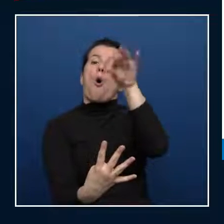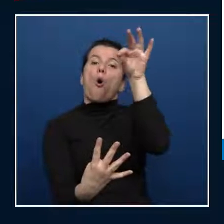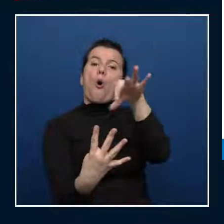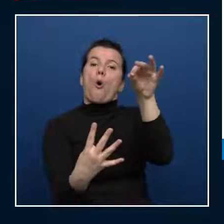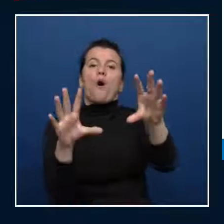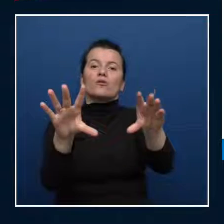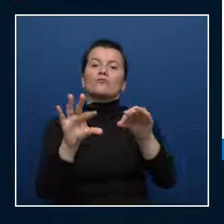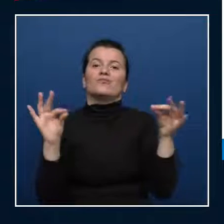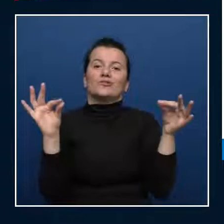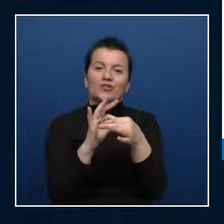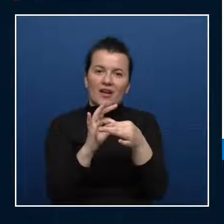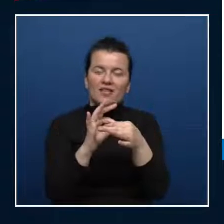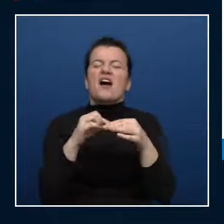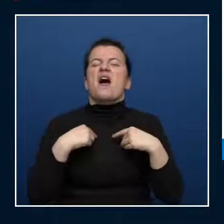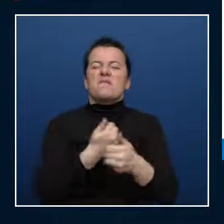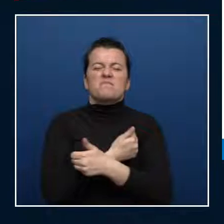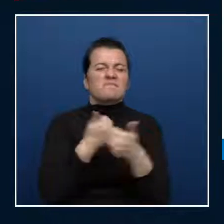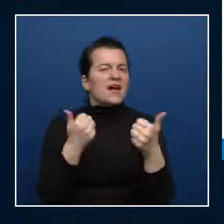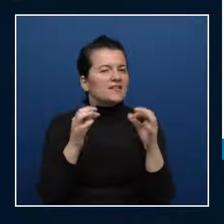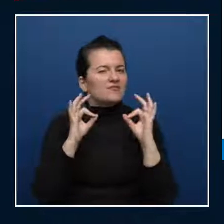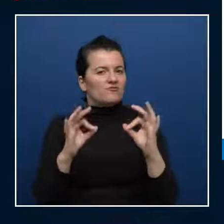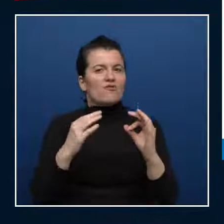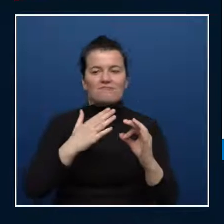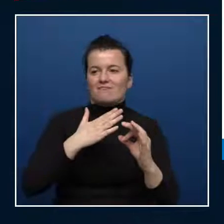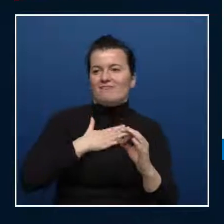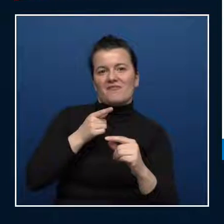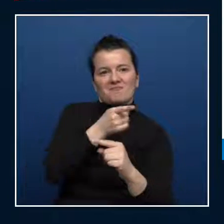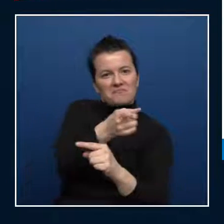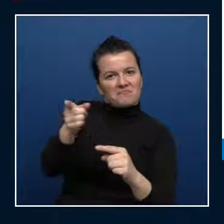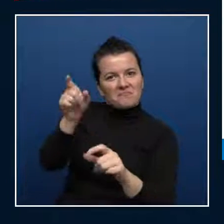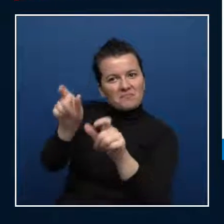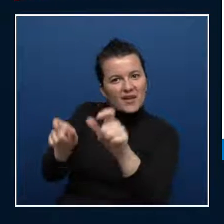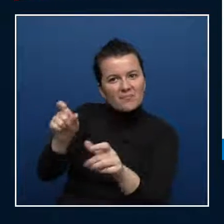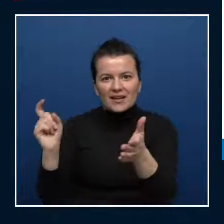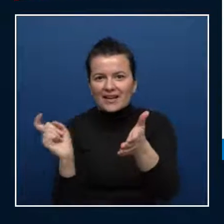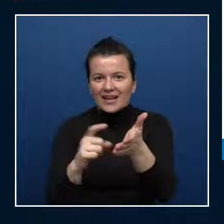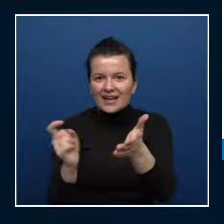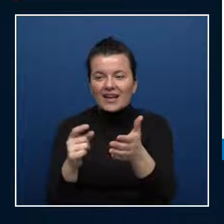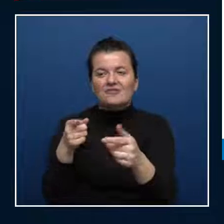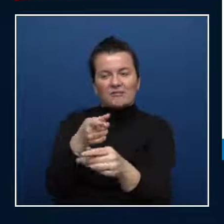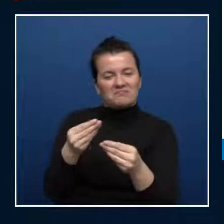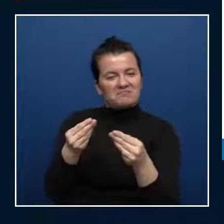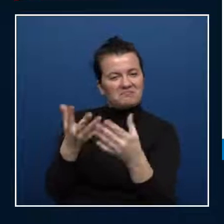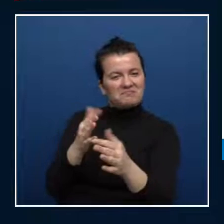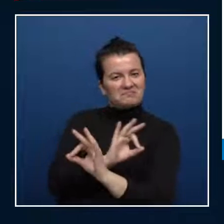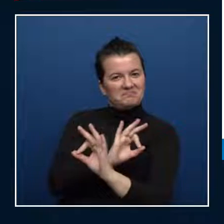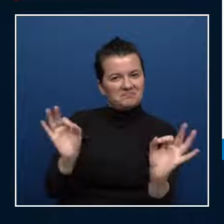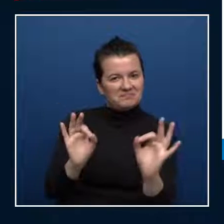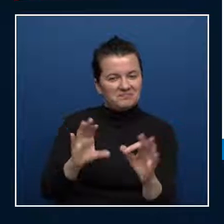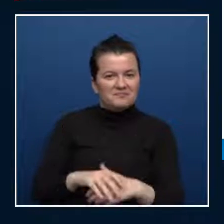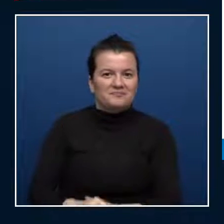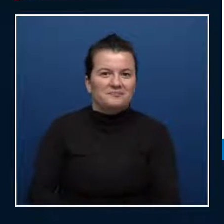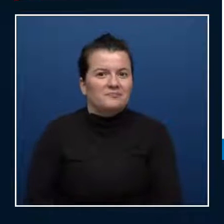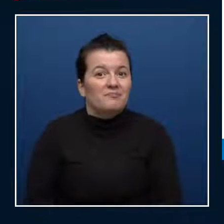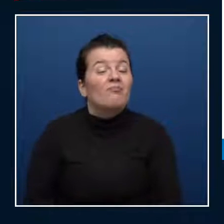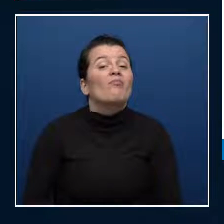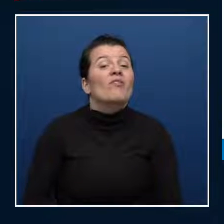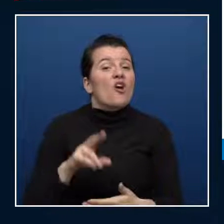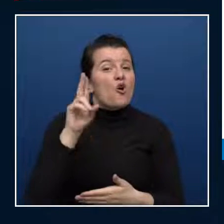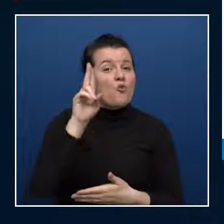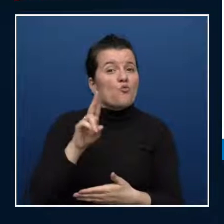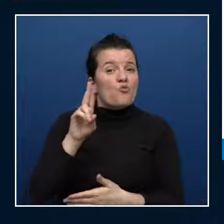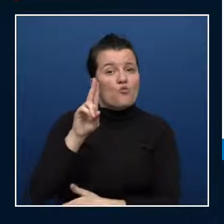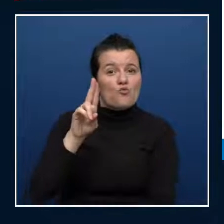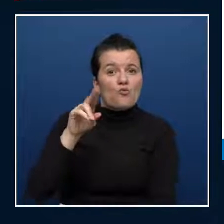best architecture for our end users and our customers. Now, if we talk about Umbraco, and I found this reference